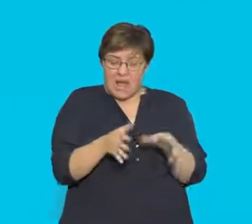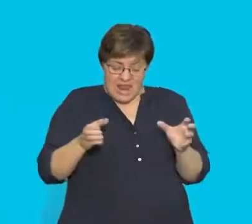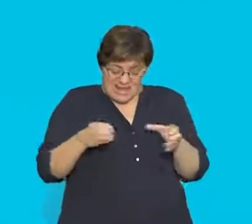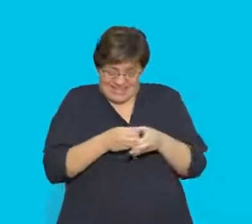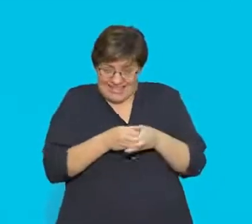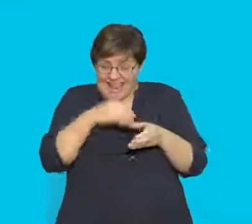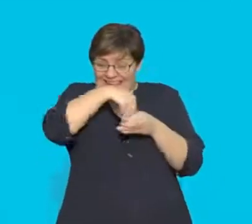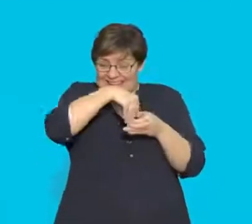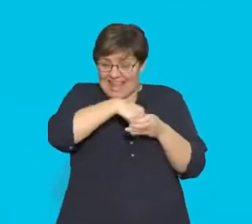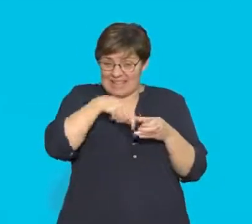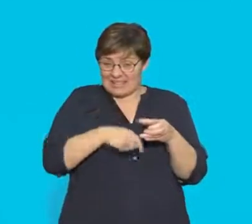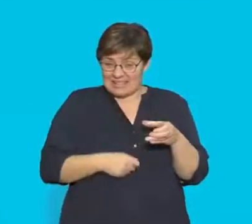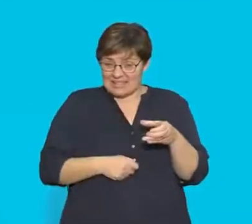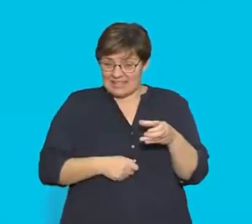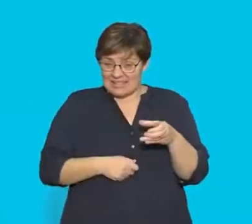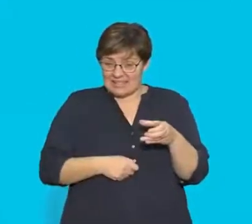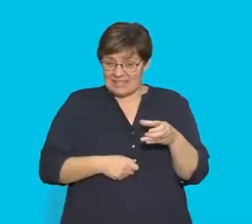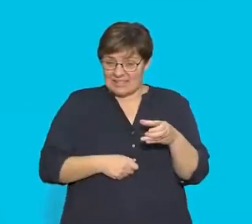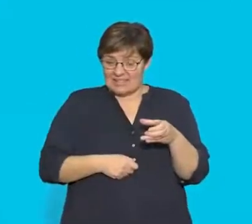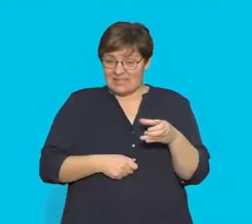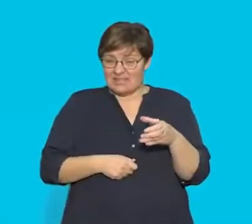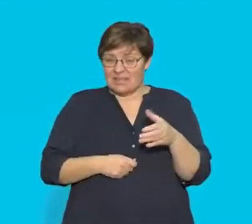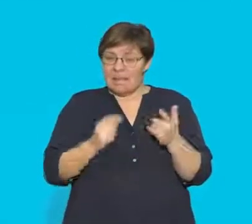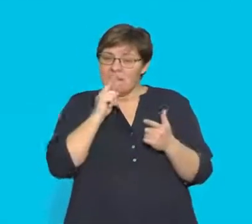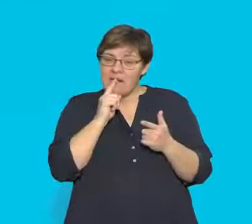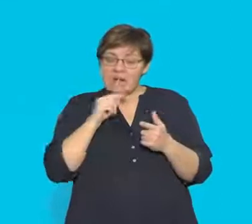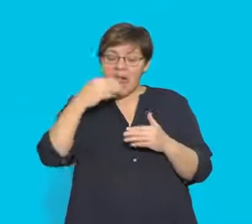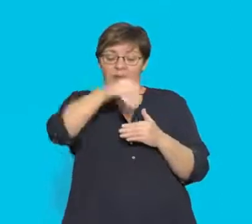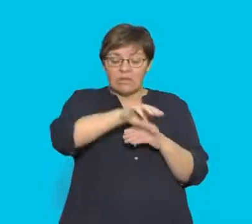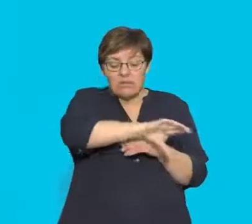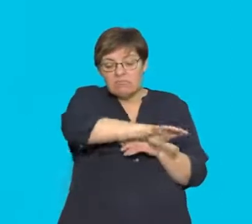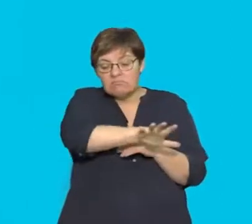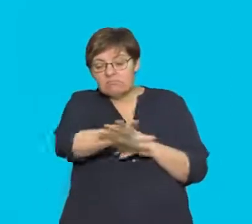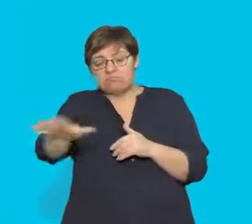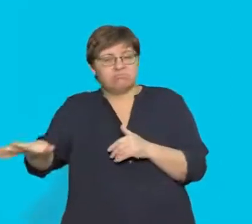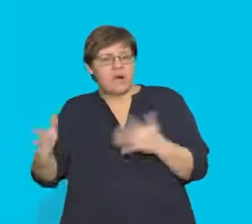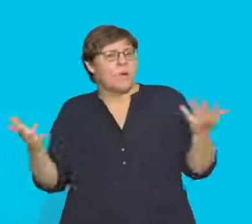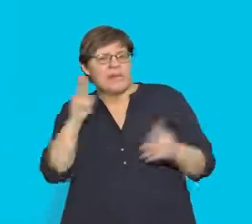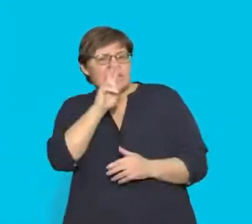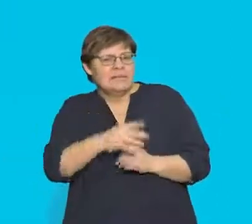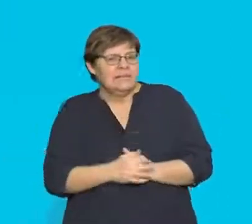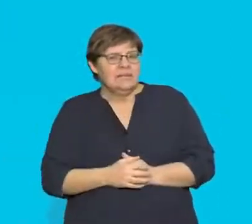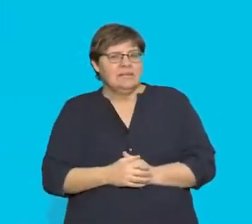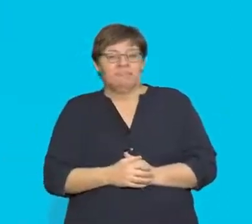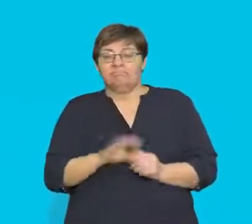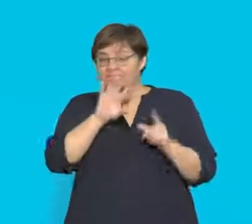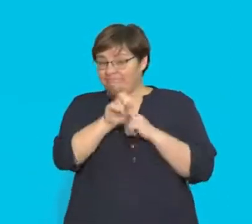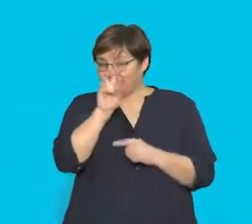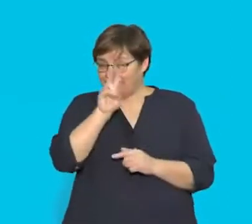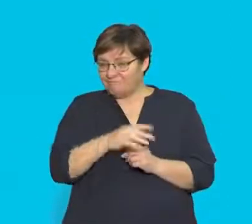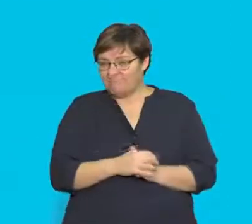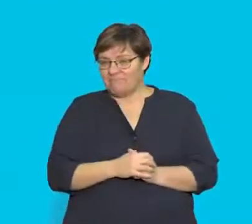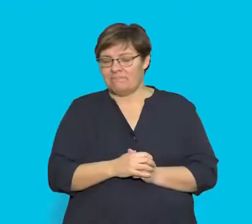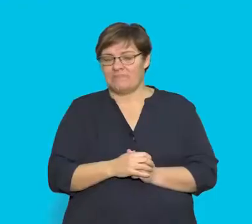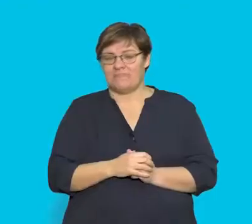and they're quite dense, and where you can see them spread out? Well, maybe this will jog